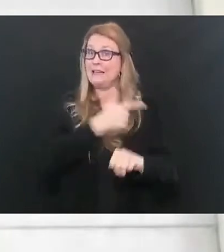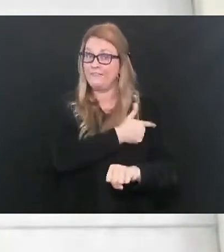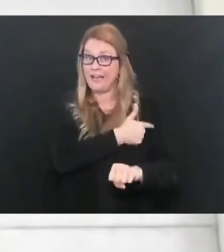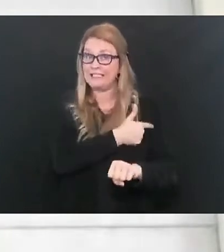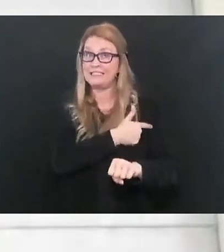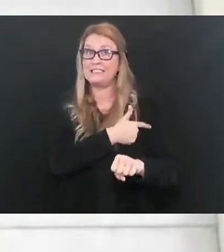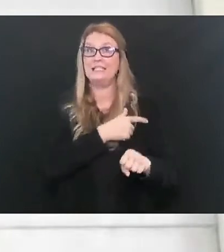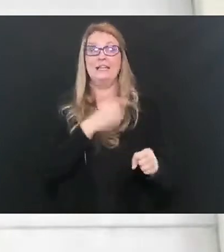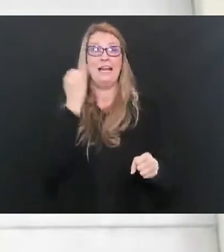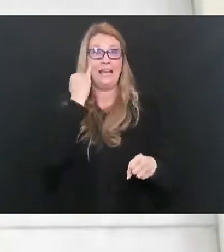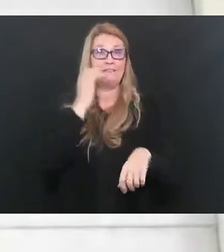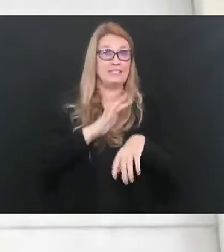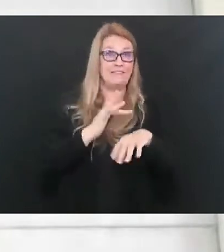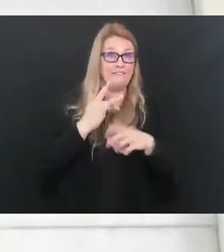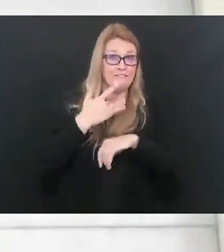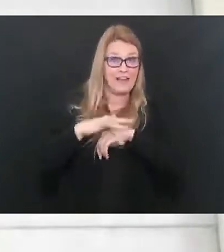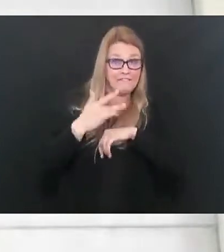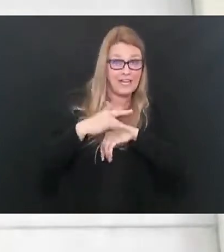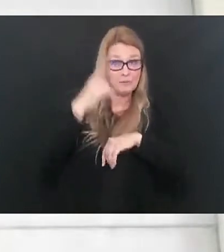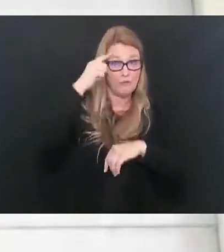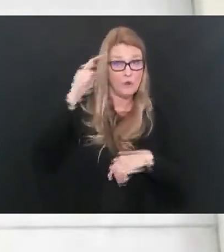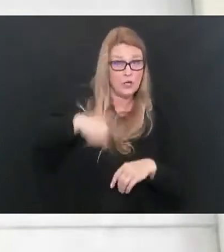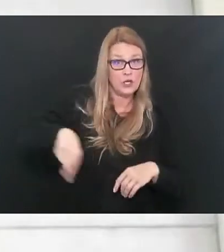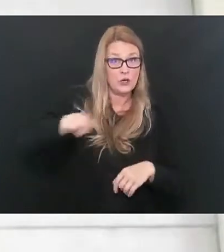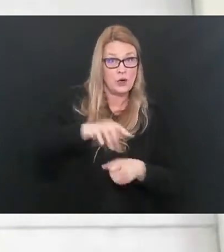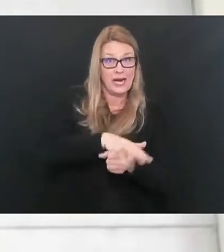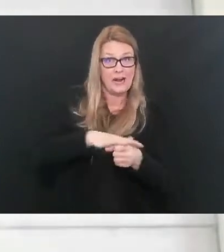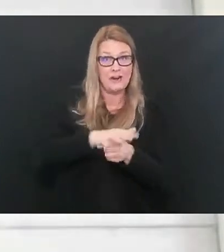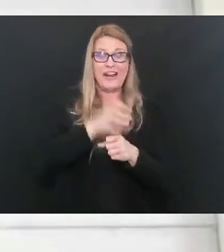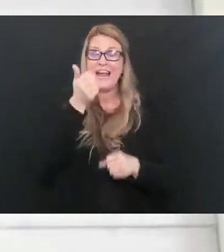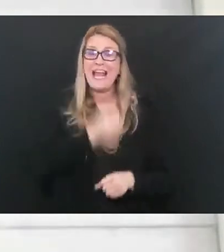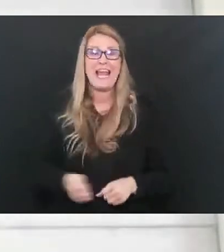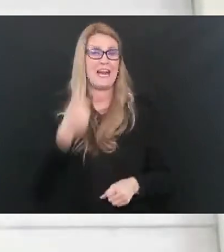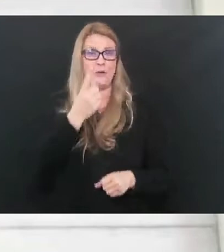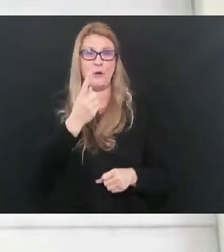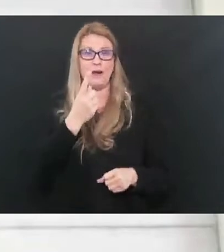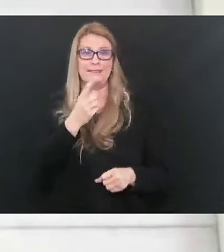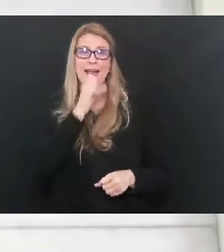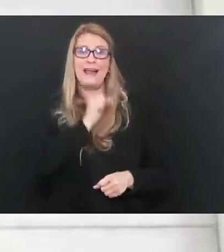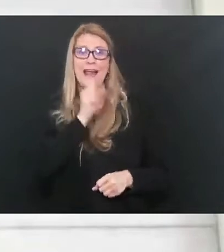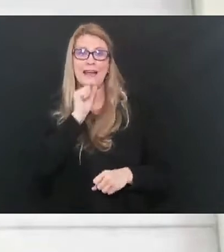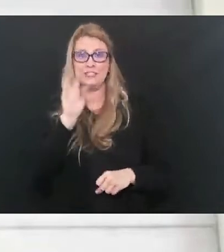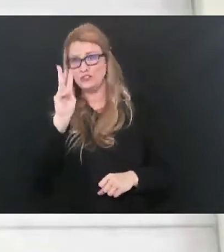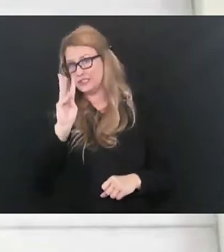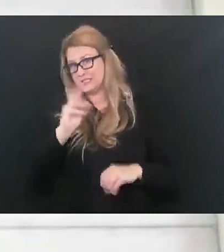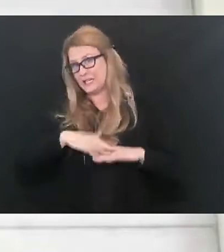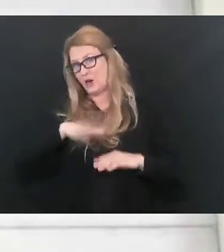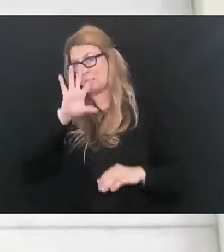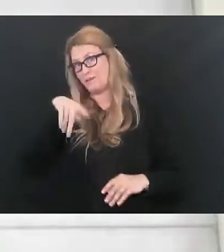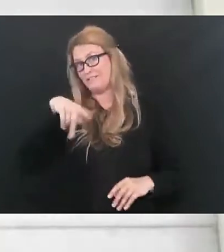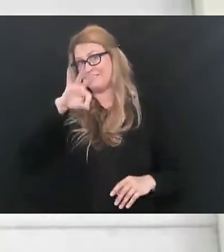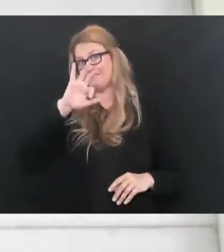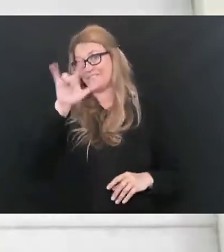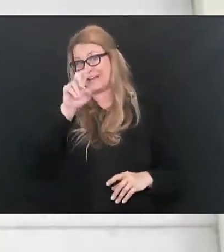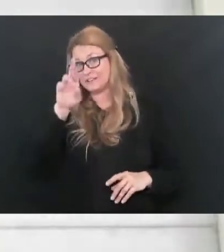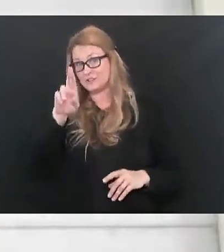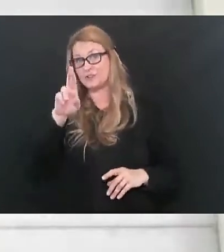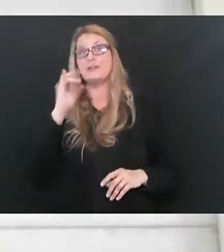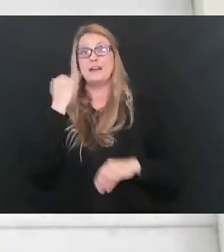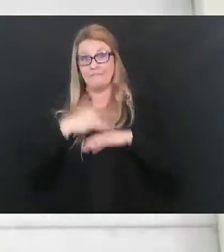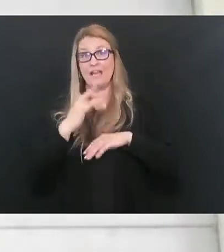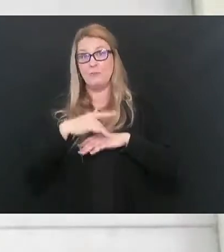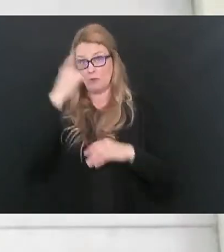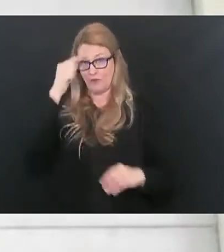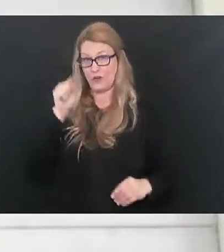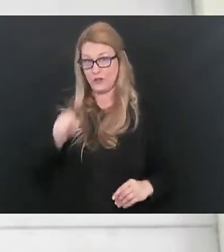make it available to everyone in the state right now. So anyone 16 and older, Pfizer is available. So we encourage everyone to get vaccinated. It is